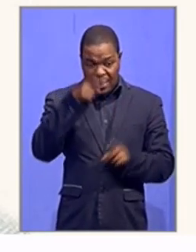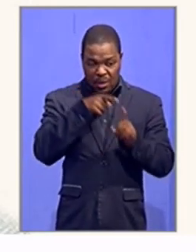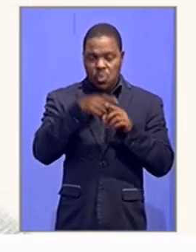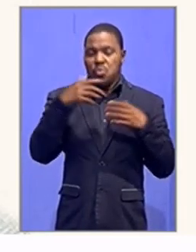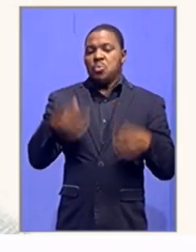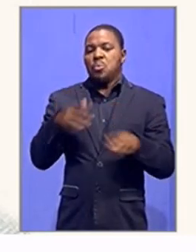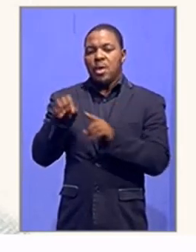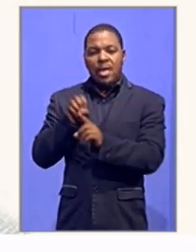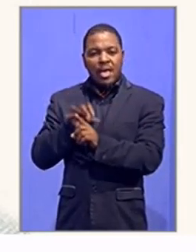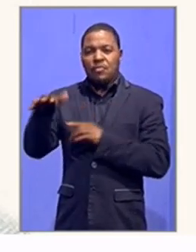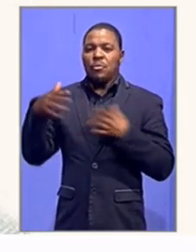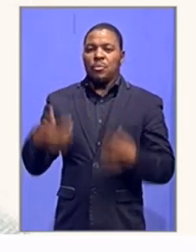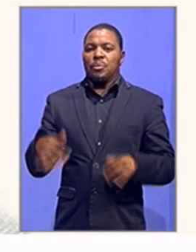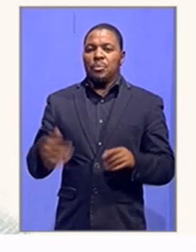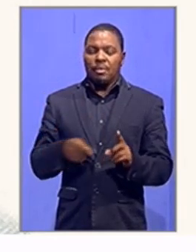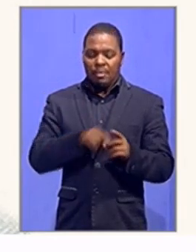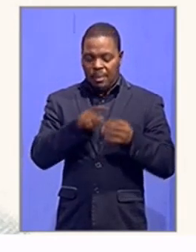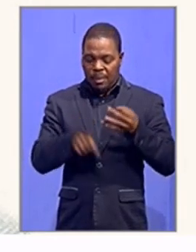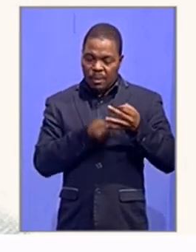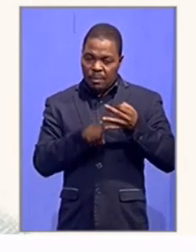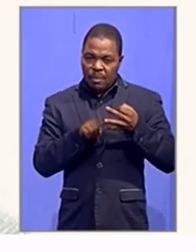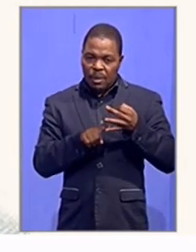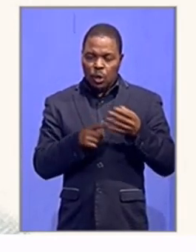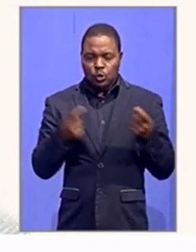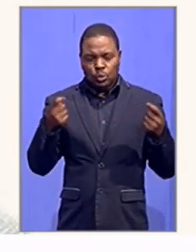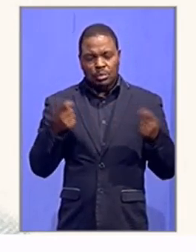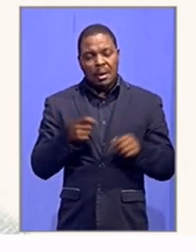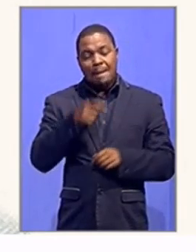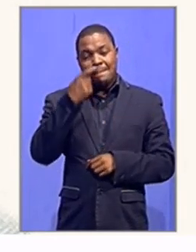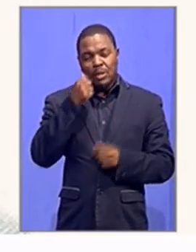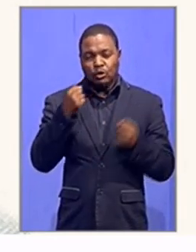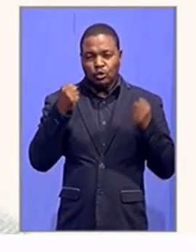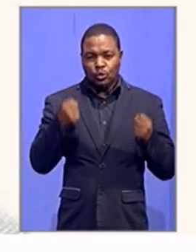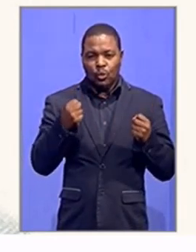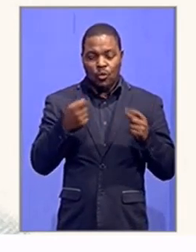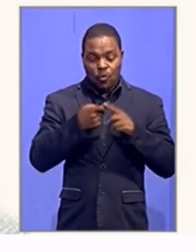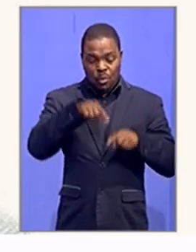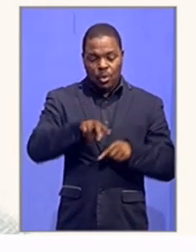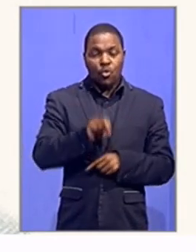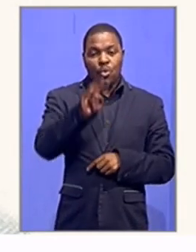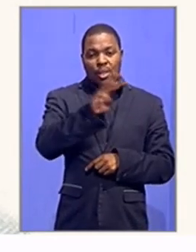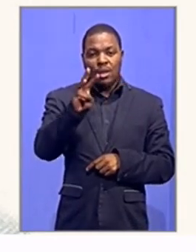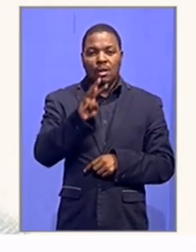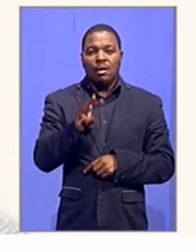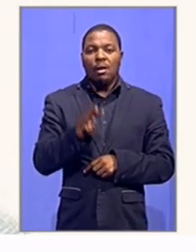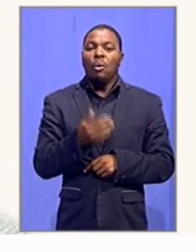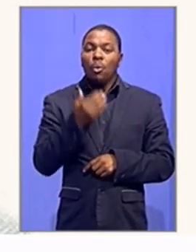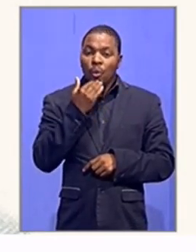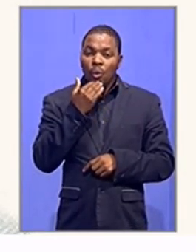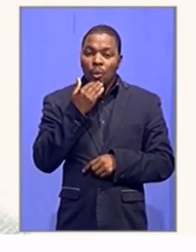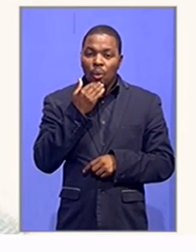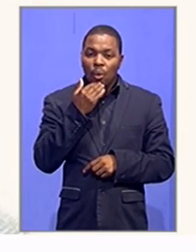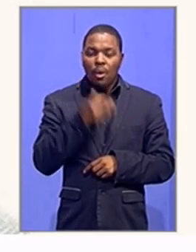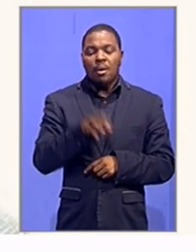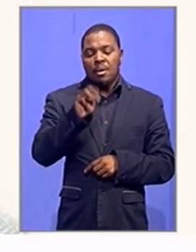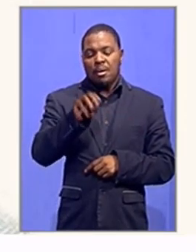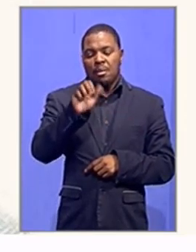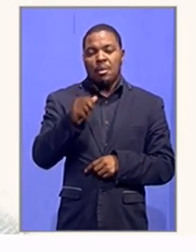influential. Then thirdly, we have the strong man of Northwest, no one else than Mr.